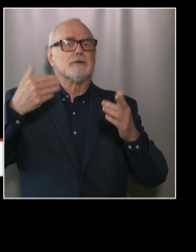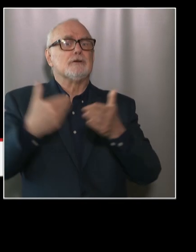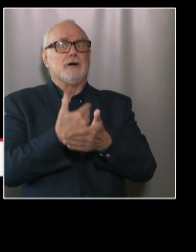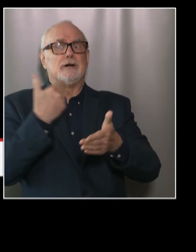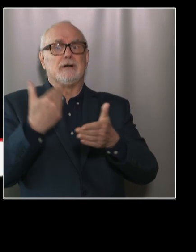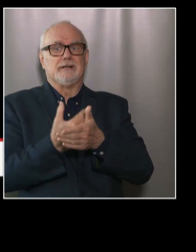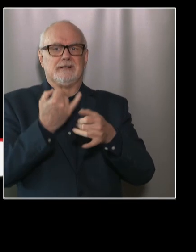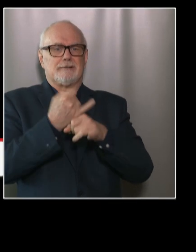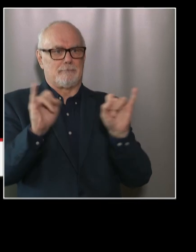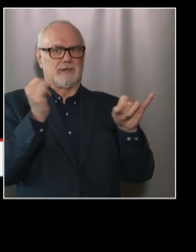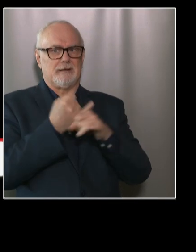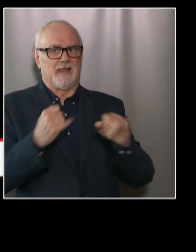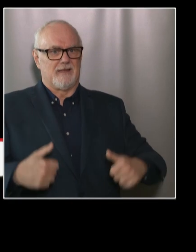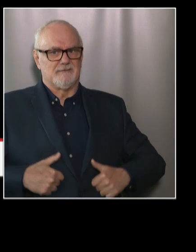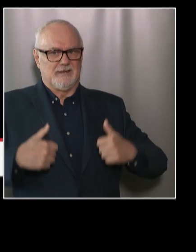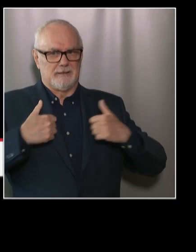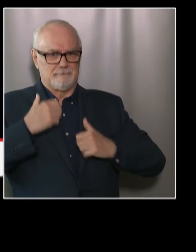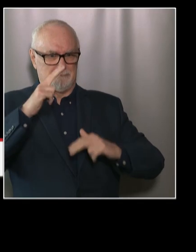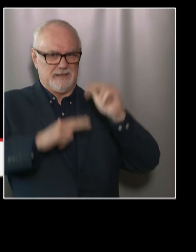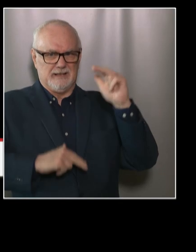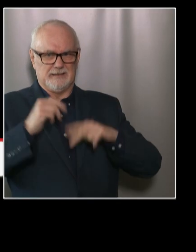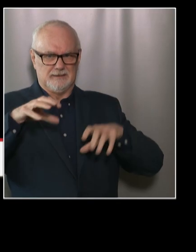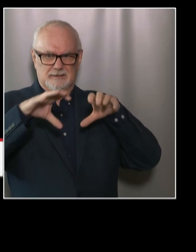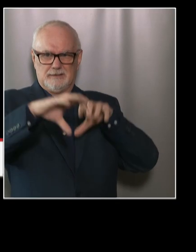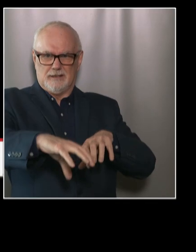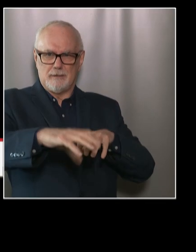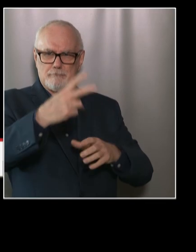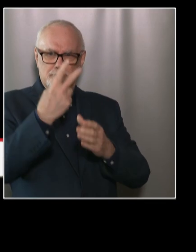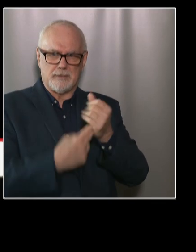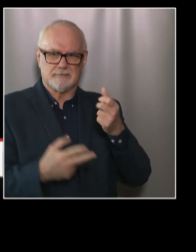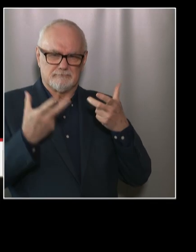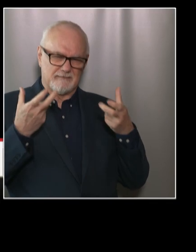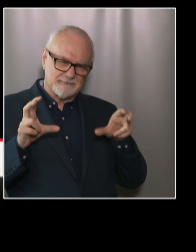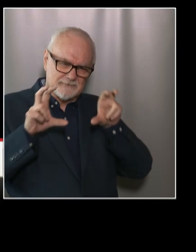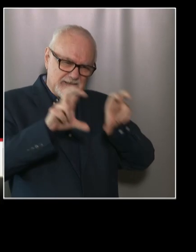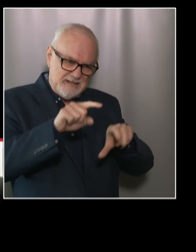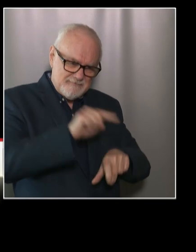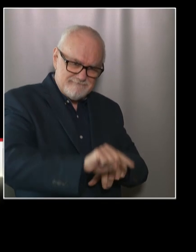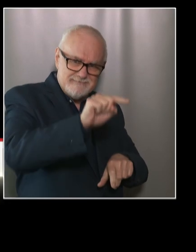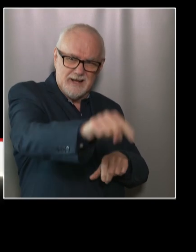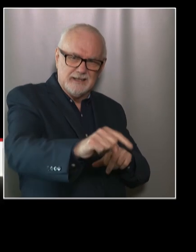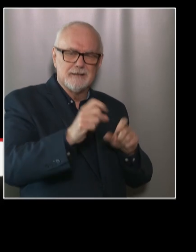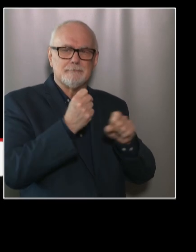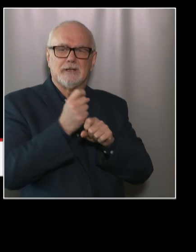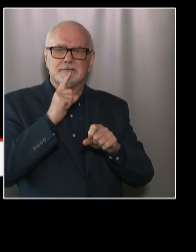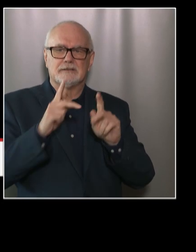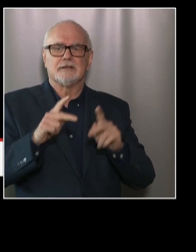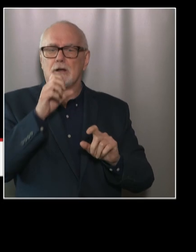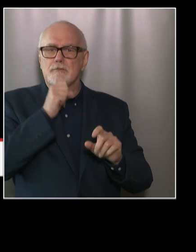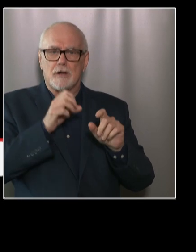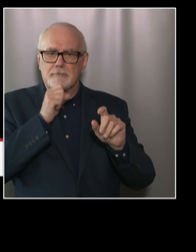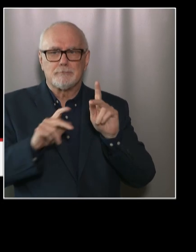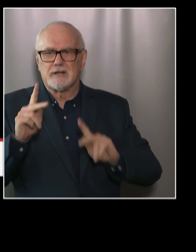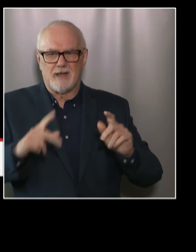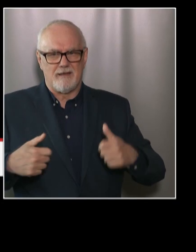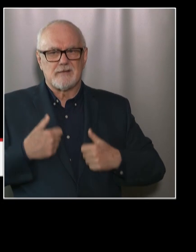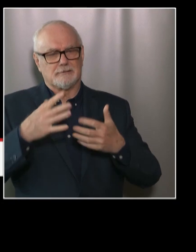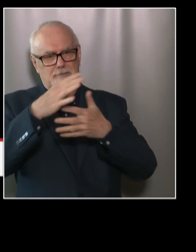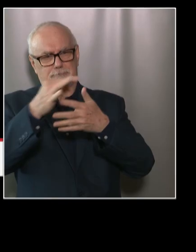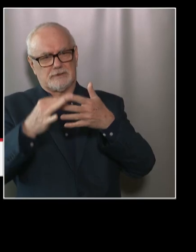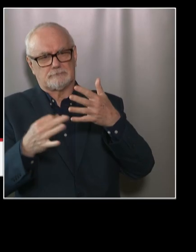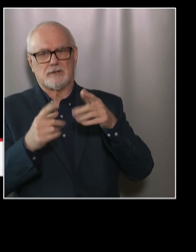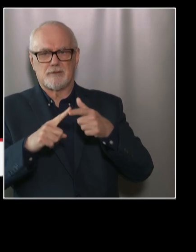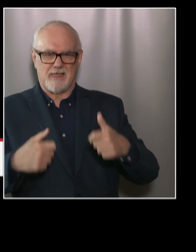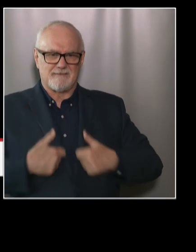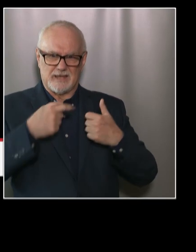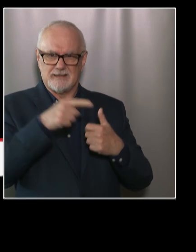fully integrated, affordable continuum of care and providing real options for DC seniors. Please join me